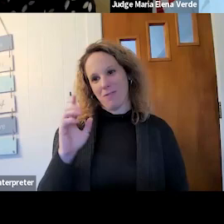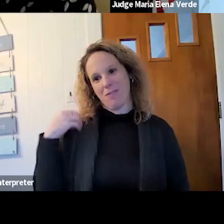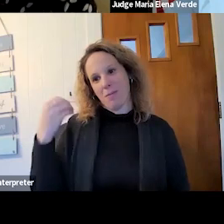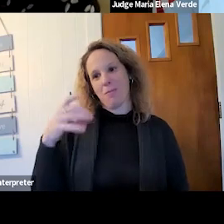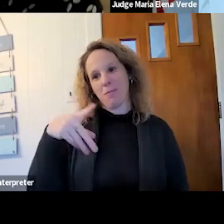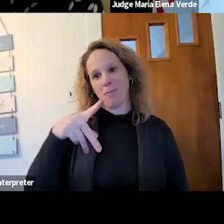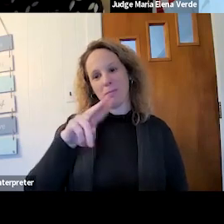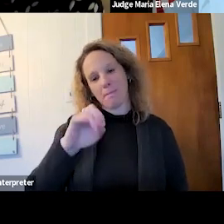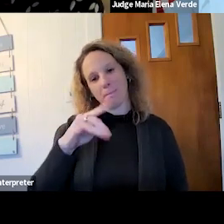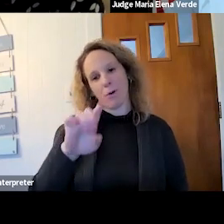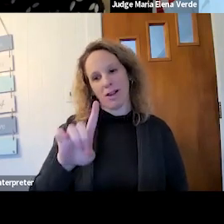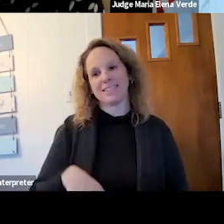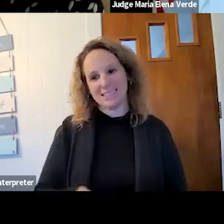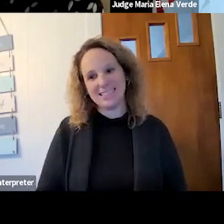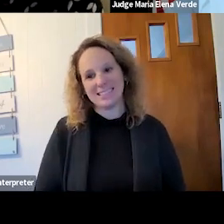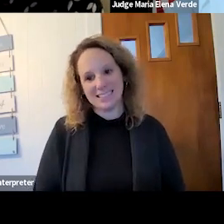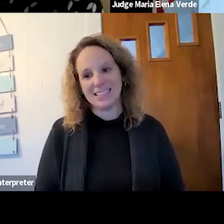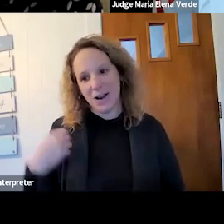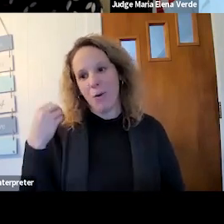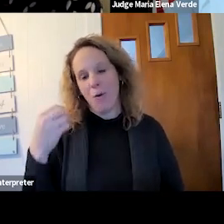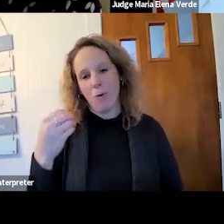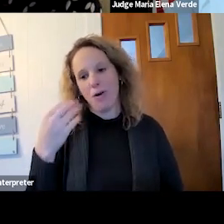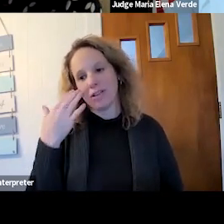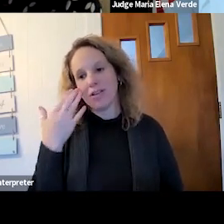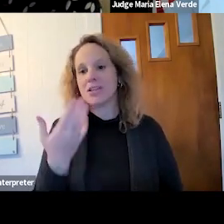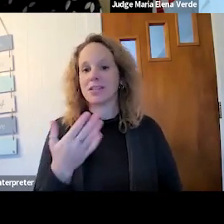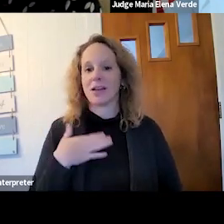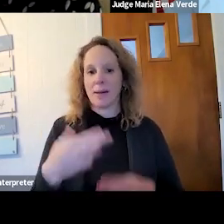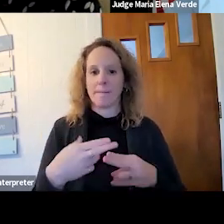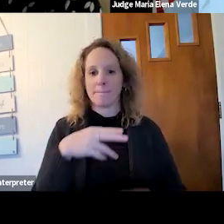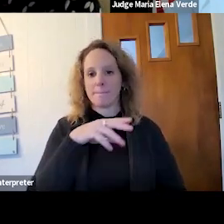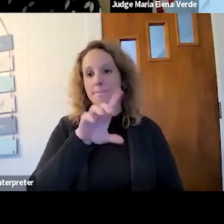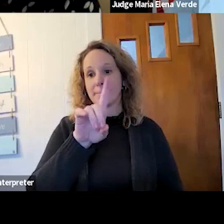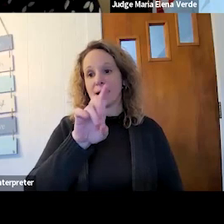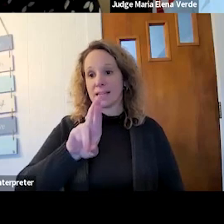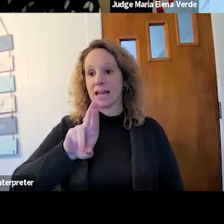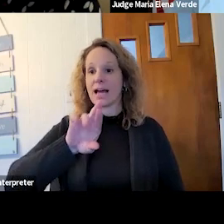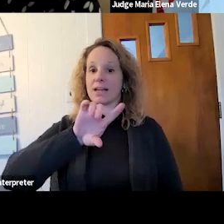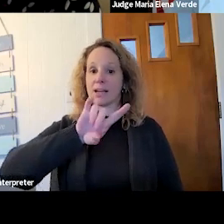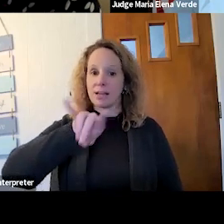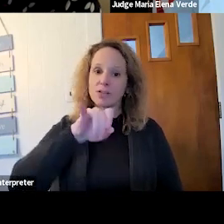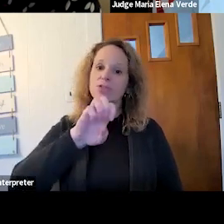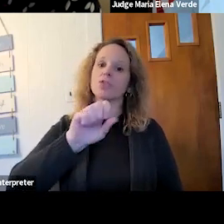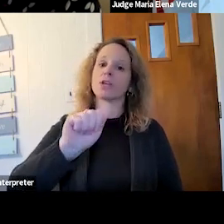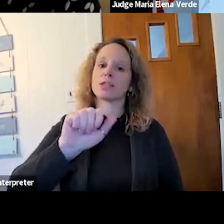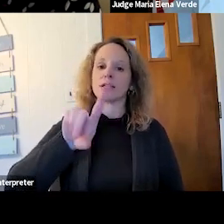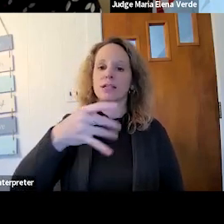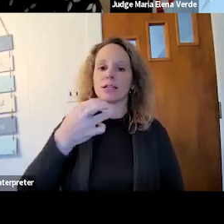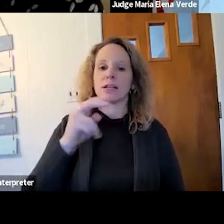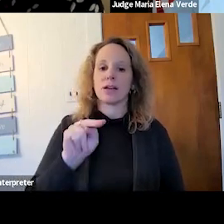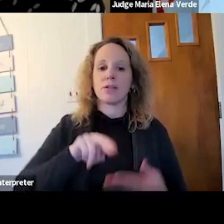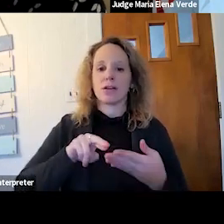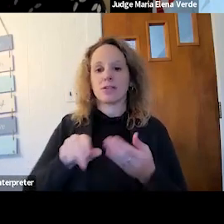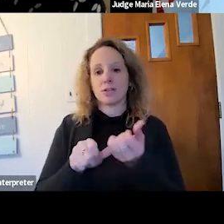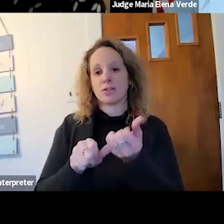this morning. As Dr. Stein just indicated, my name is Dr. Jessica Dahlgren, and I'm a research associate at